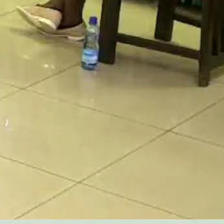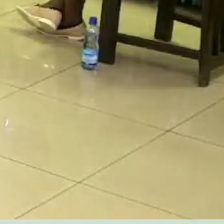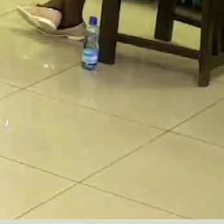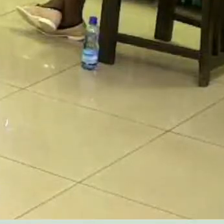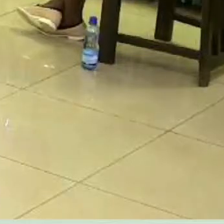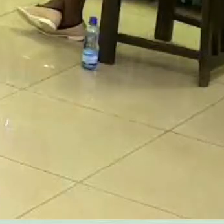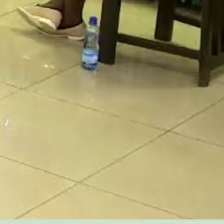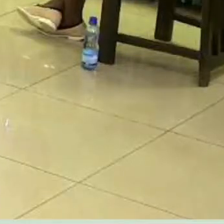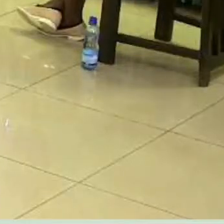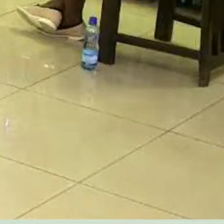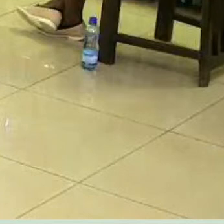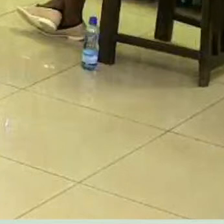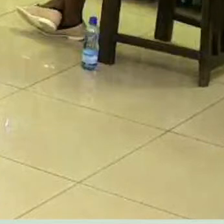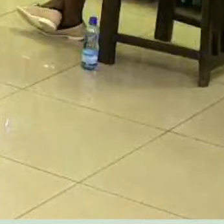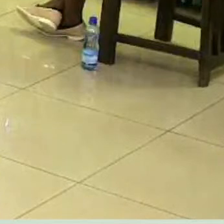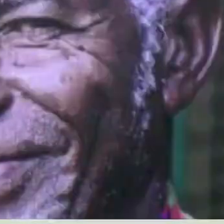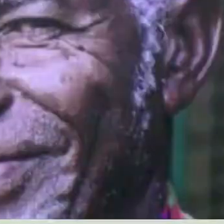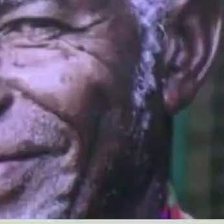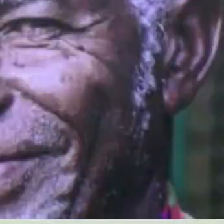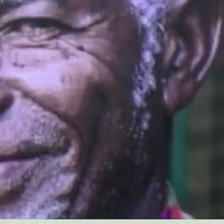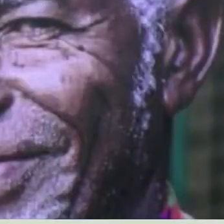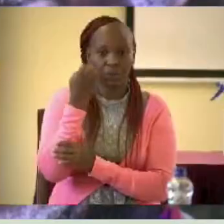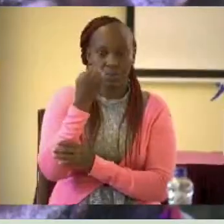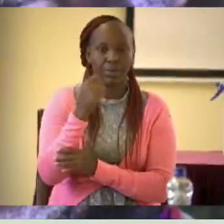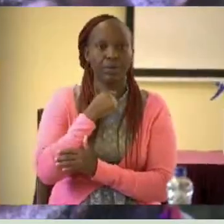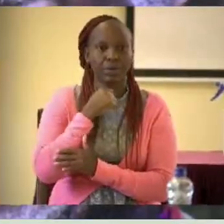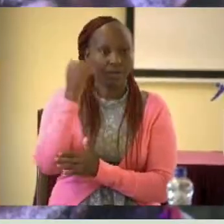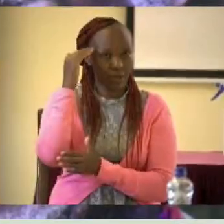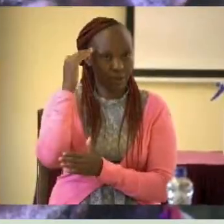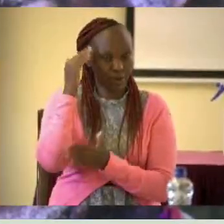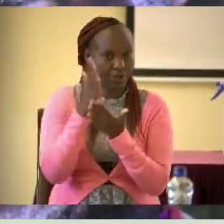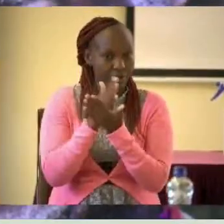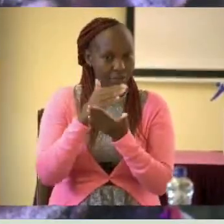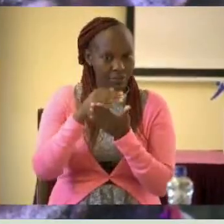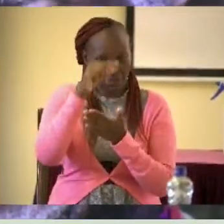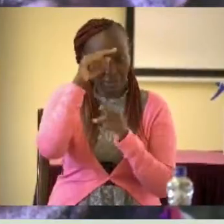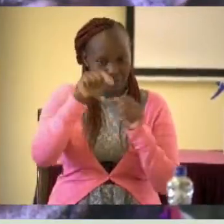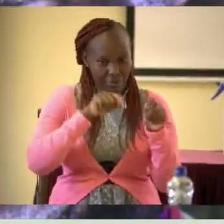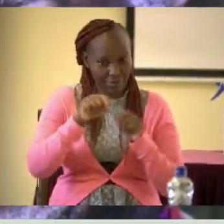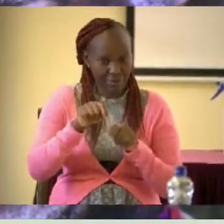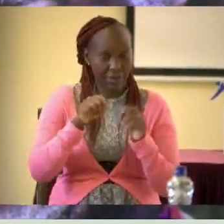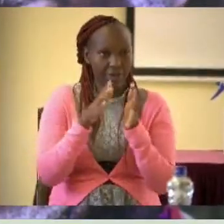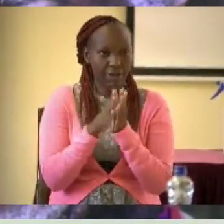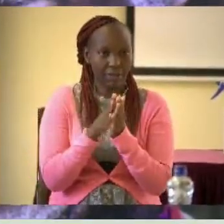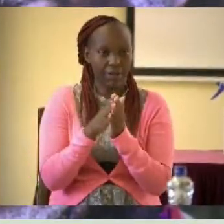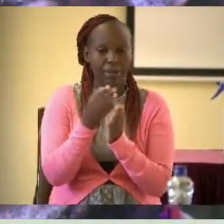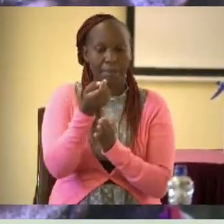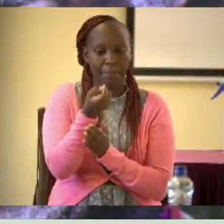Baron, European Union, Head of Section Governance and Macroeconomics,